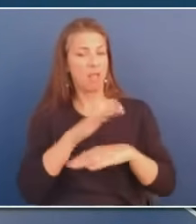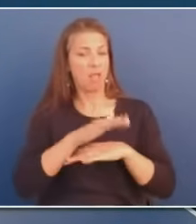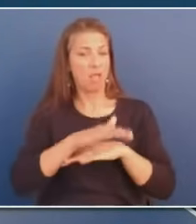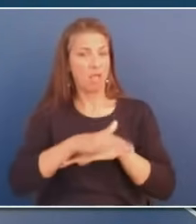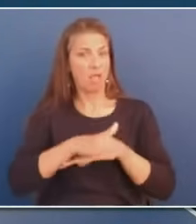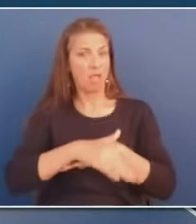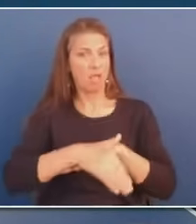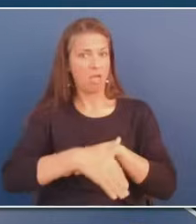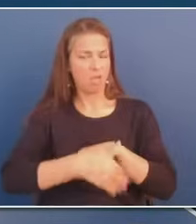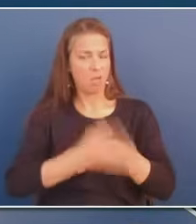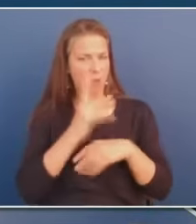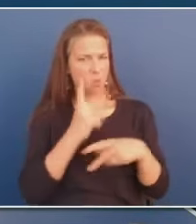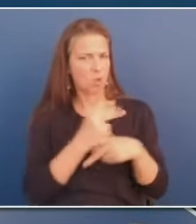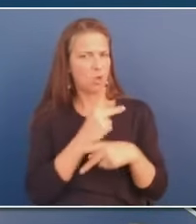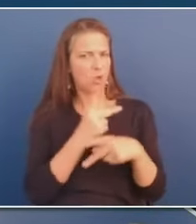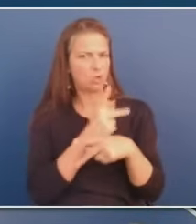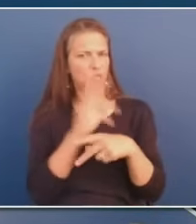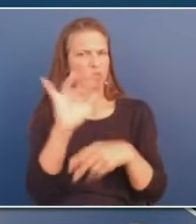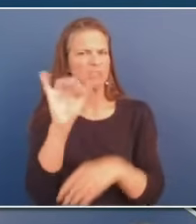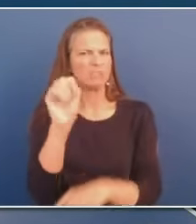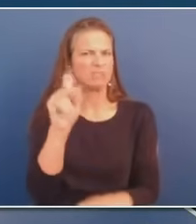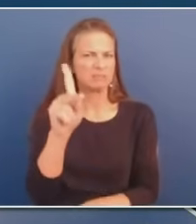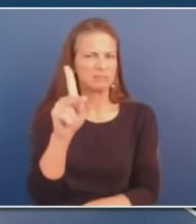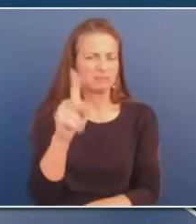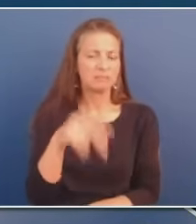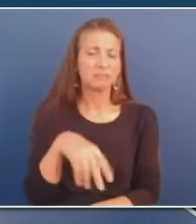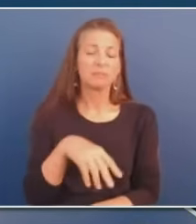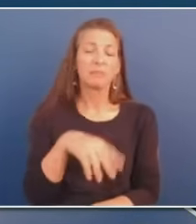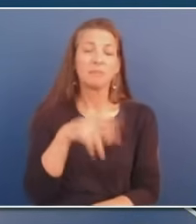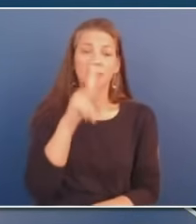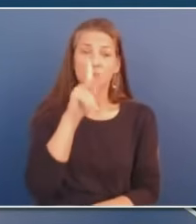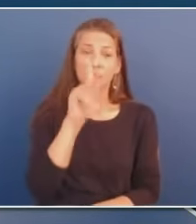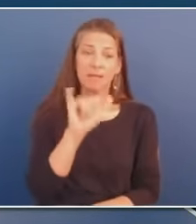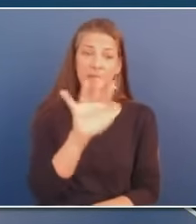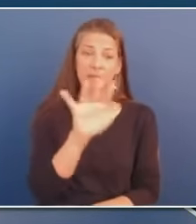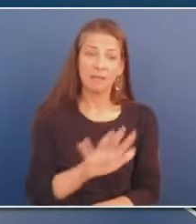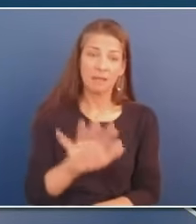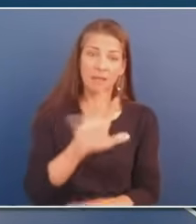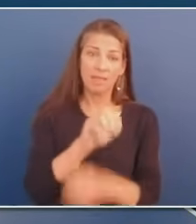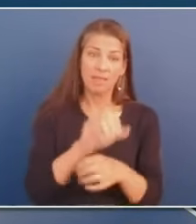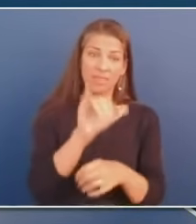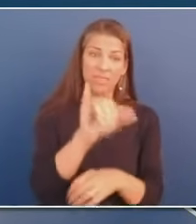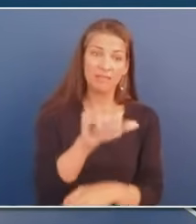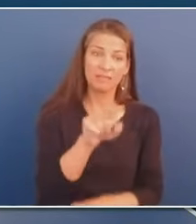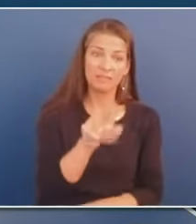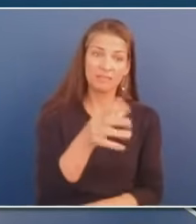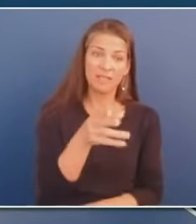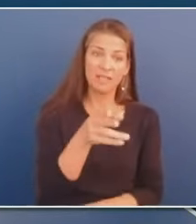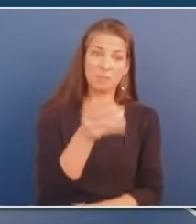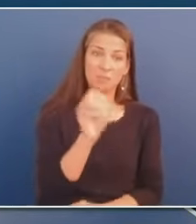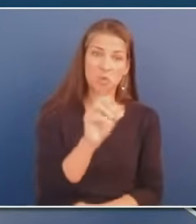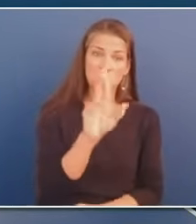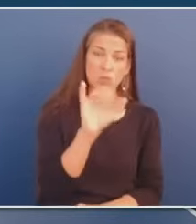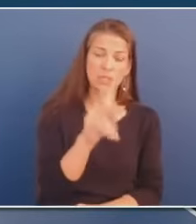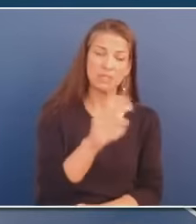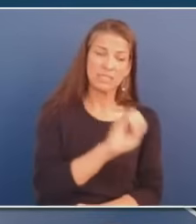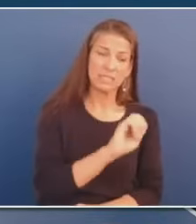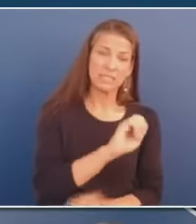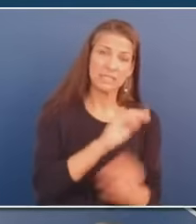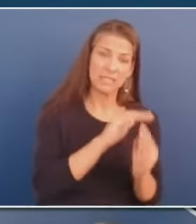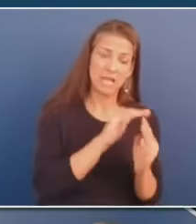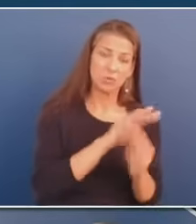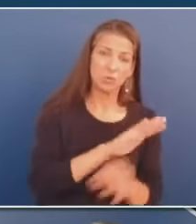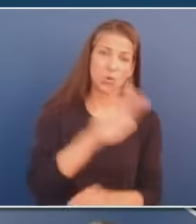think about the large portion of Kentucky that lives in that enhanced risk area, from E-Town to Louisville, Frankfort